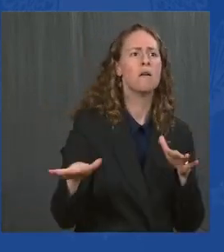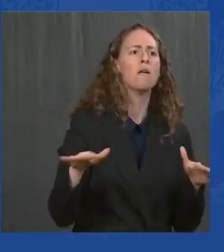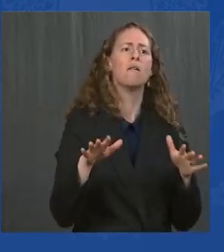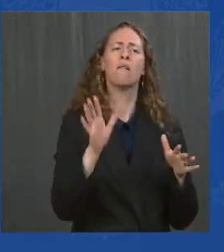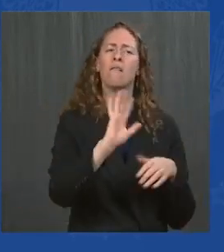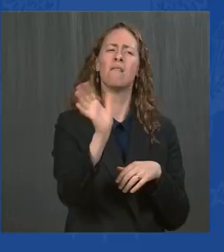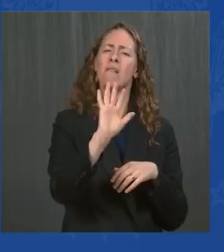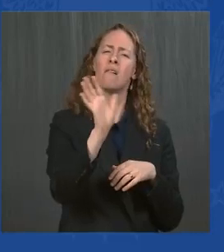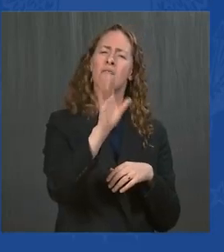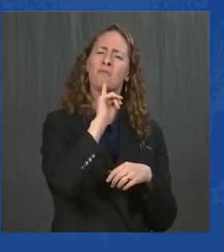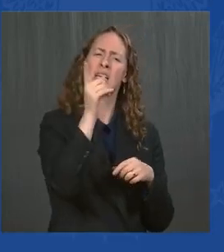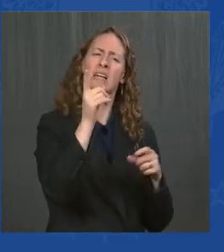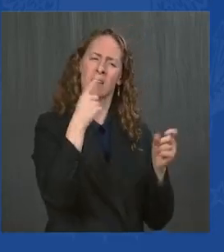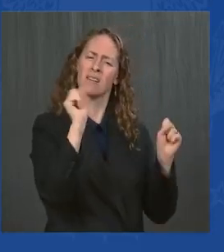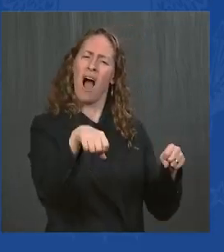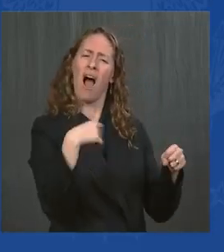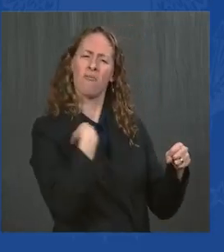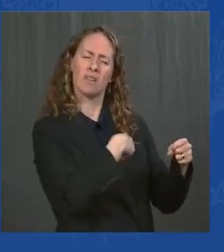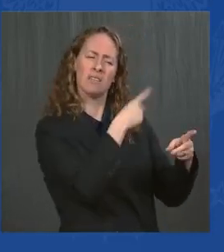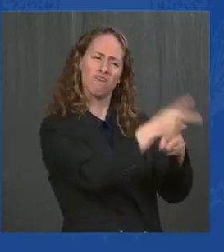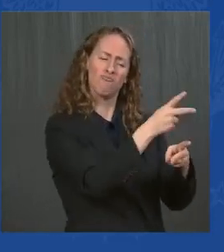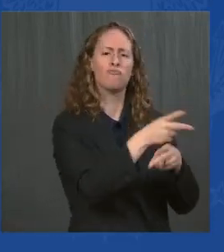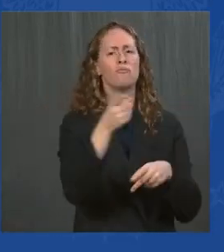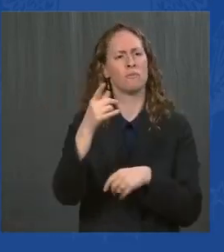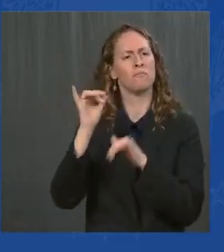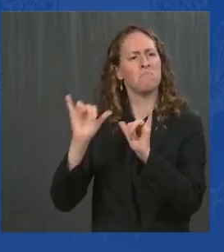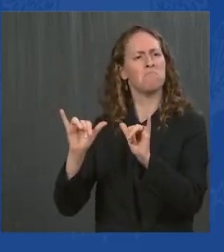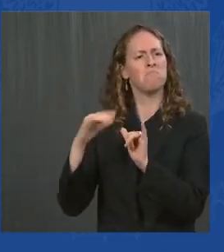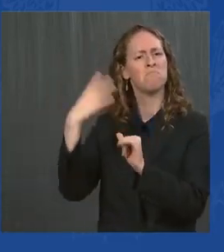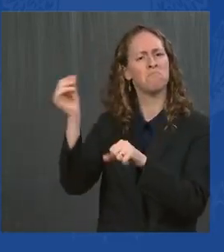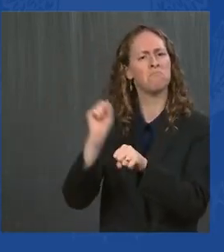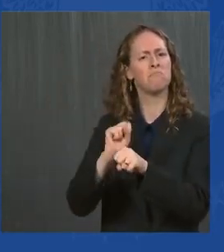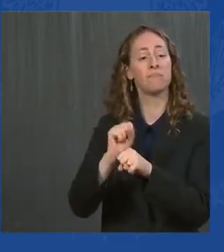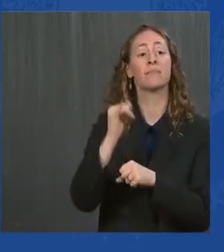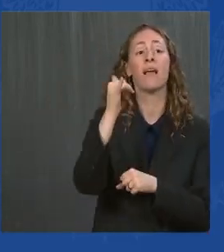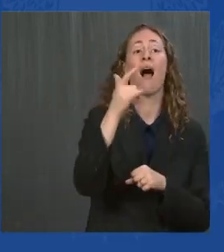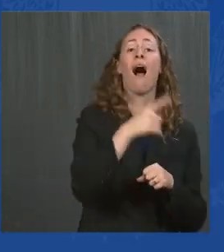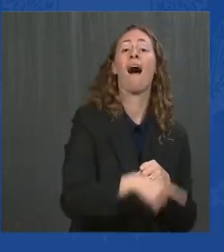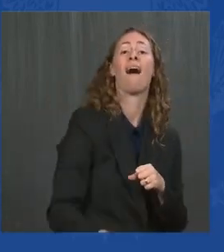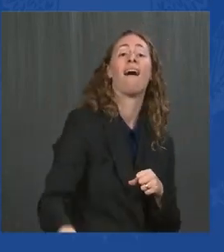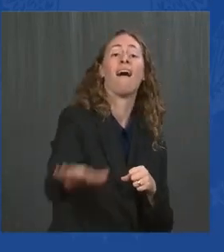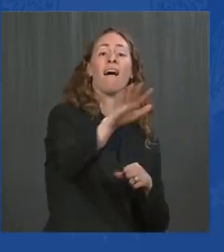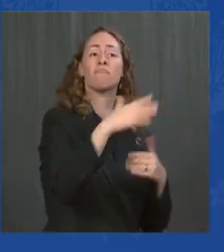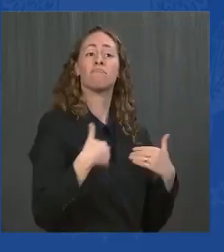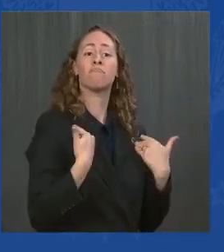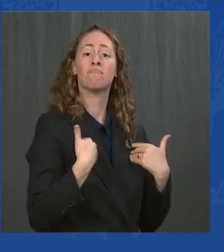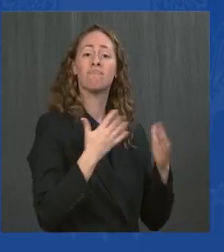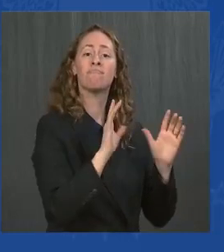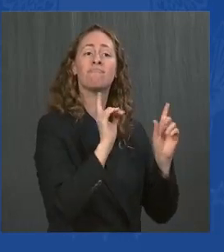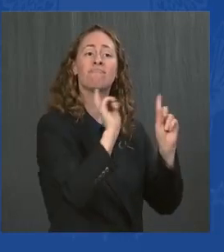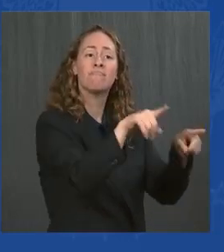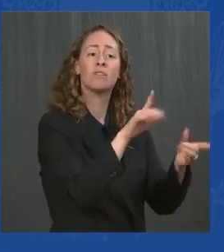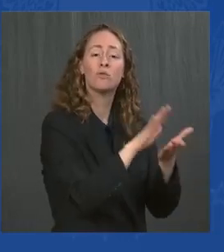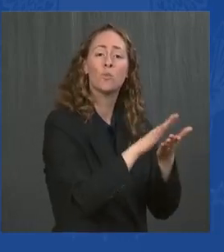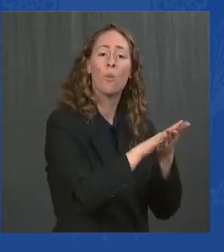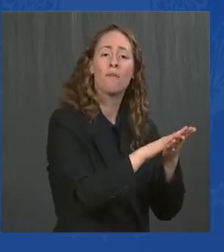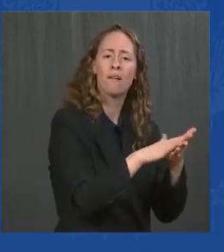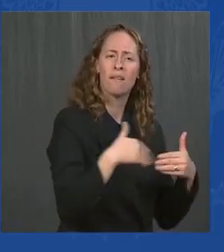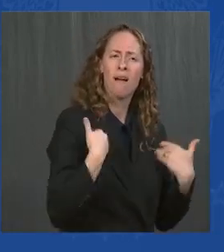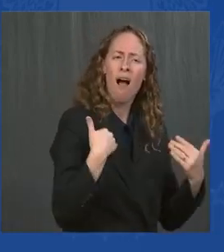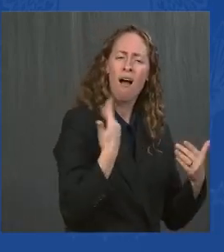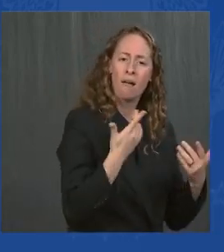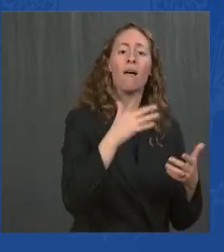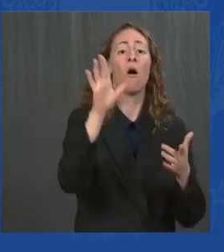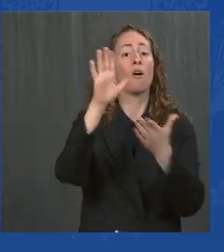difference. Universal pre-K and community college, making us significantly better educated and increasing